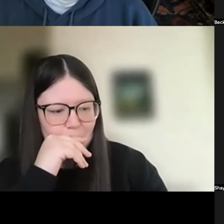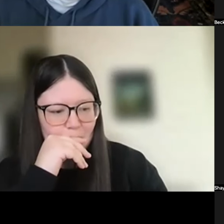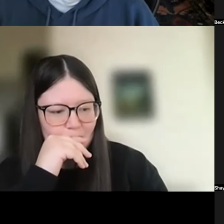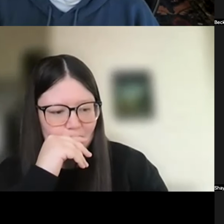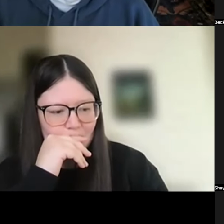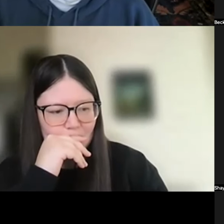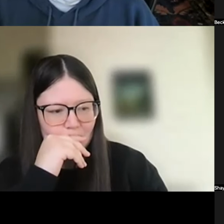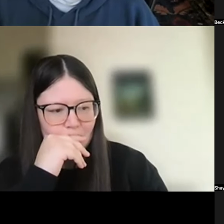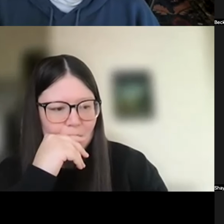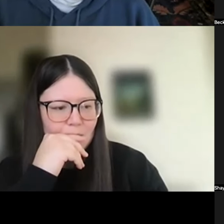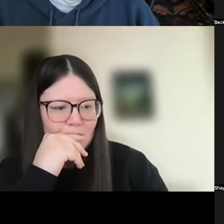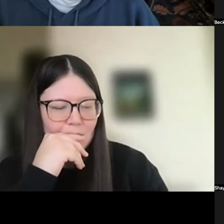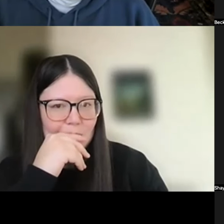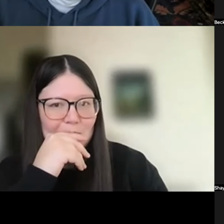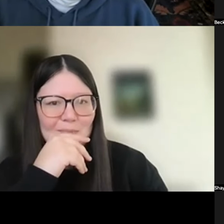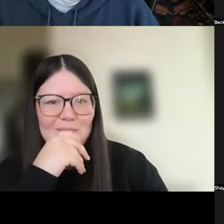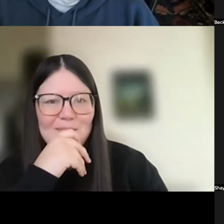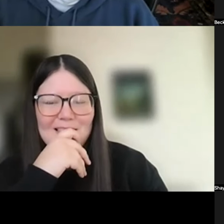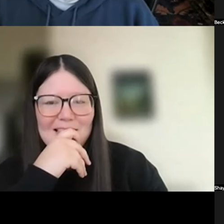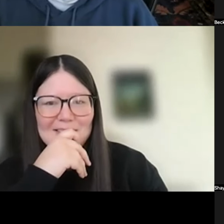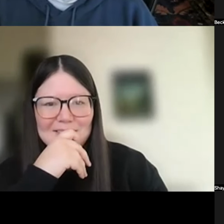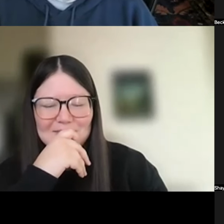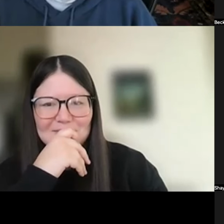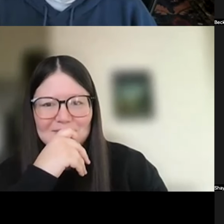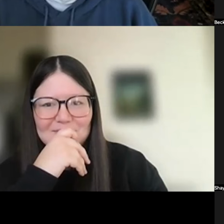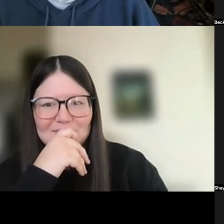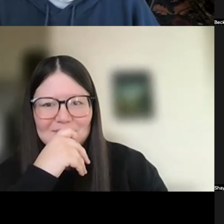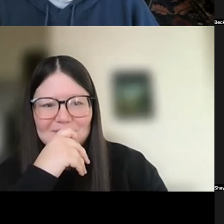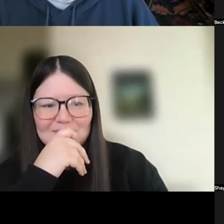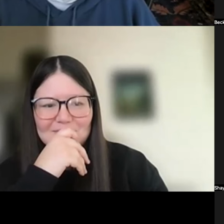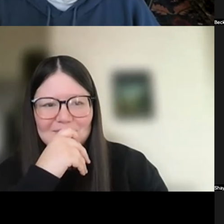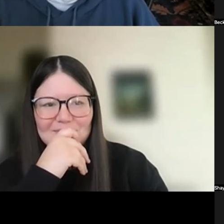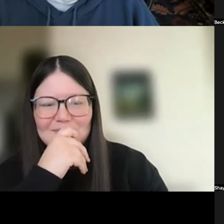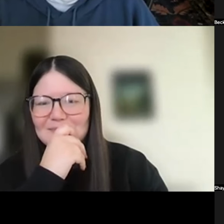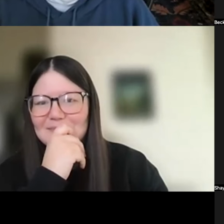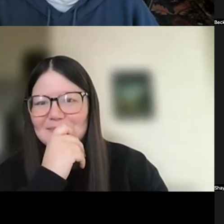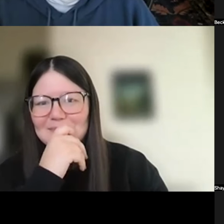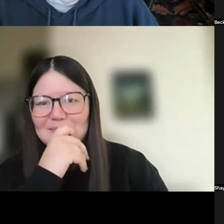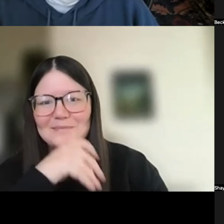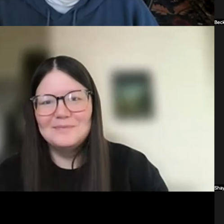do you lean away from that, or is it still kind of leaning into that?